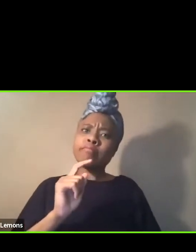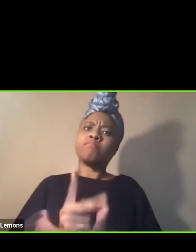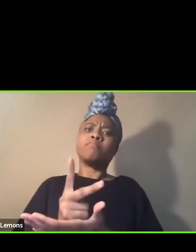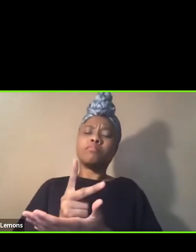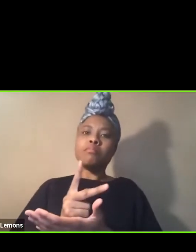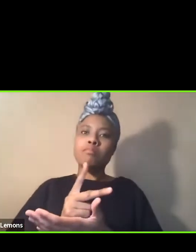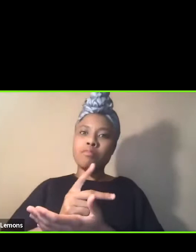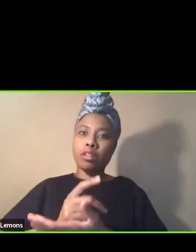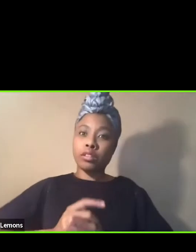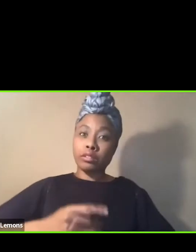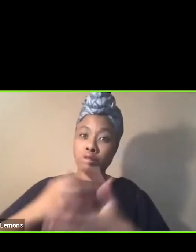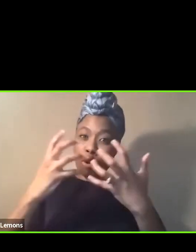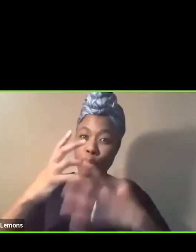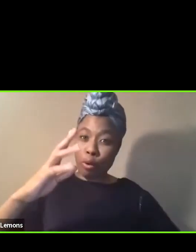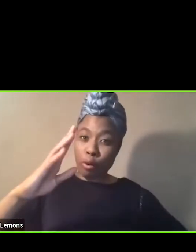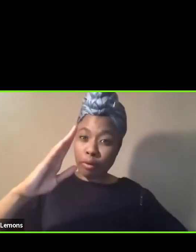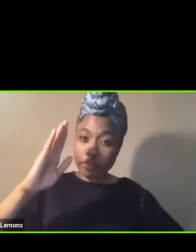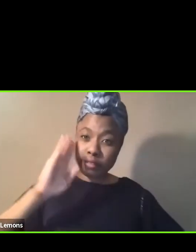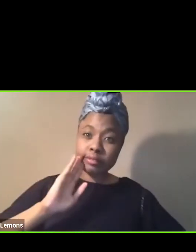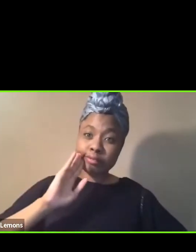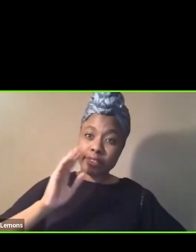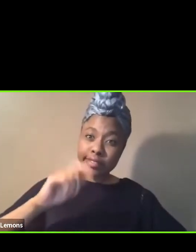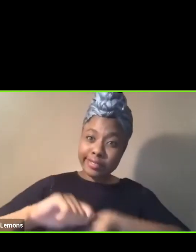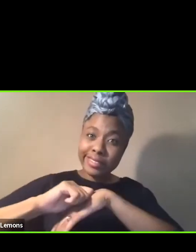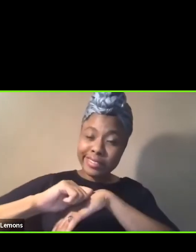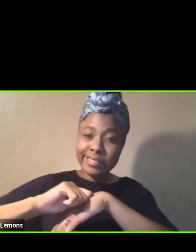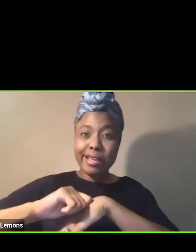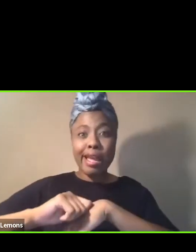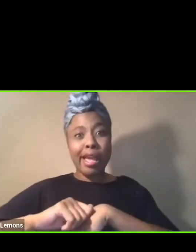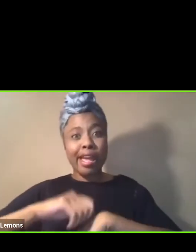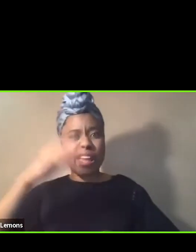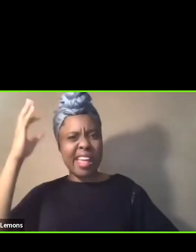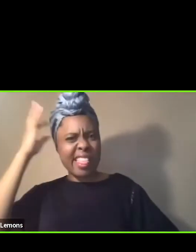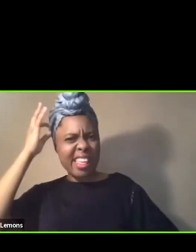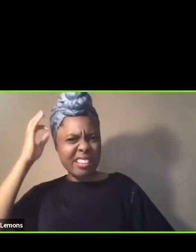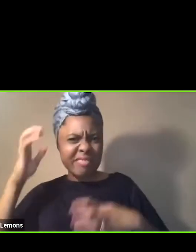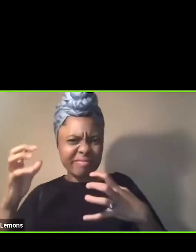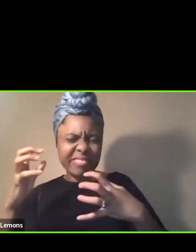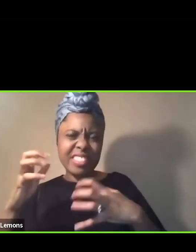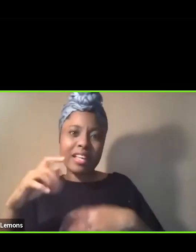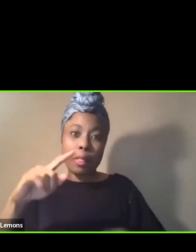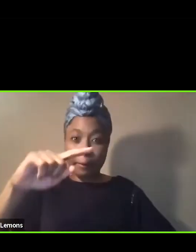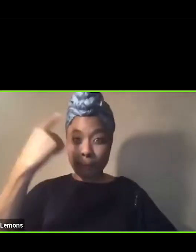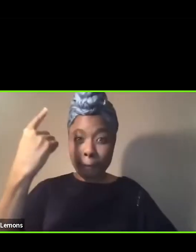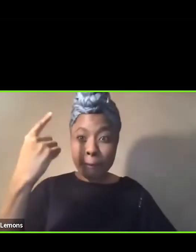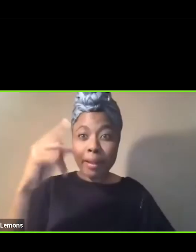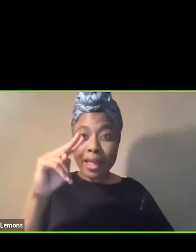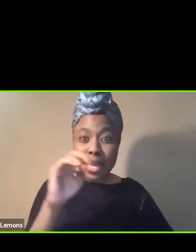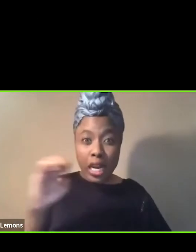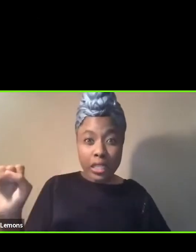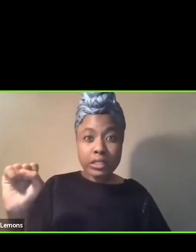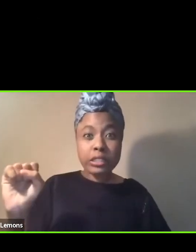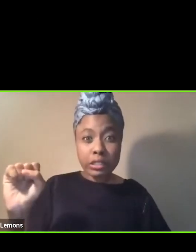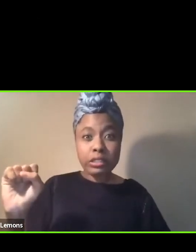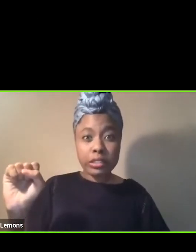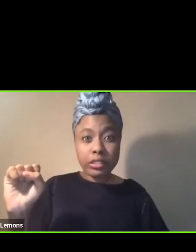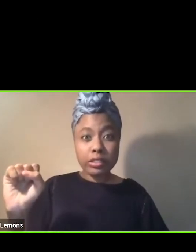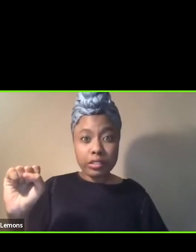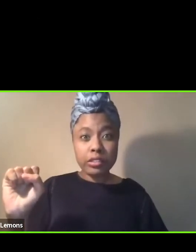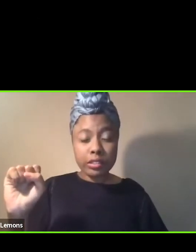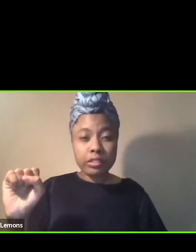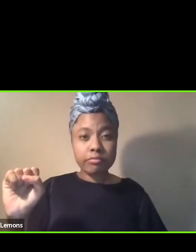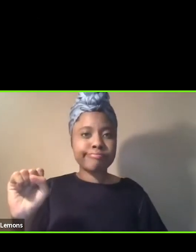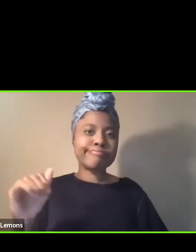dark skin, the coarse hair, the Blackness that has so often